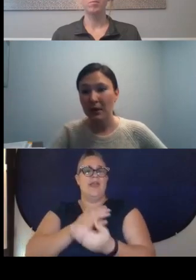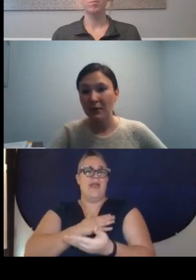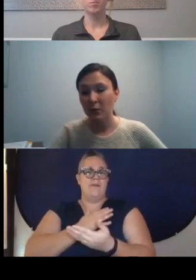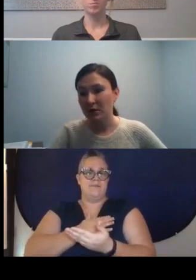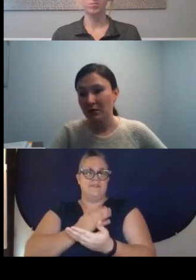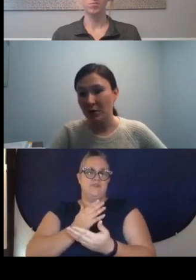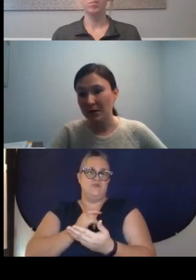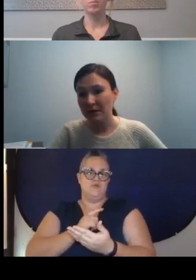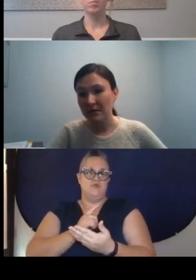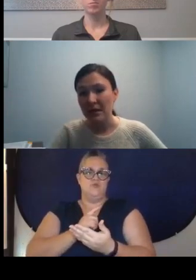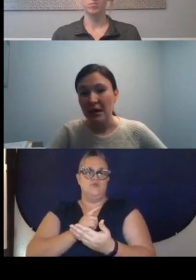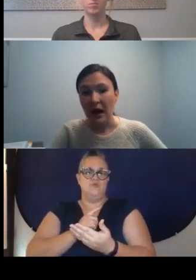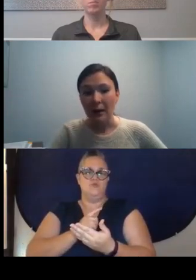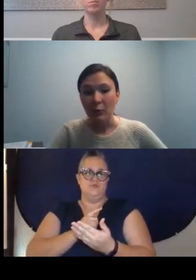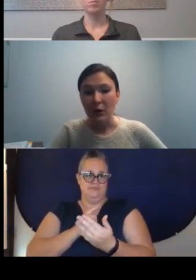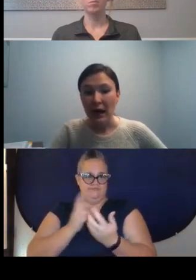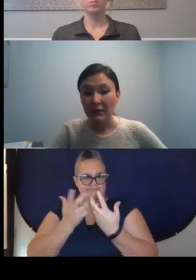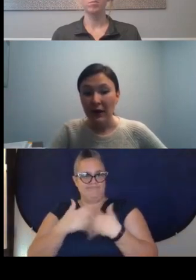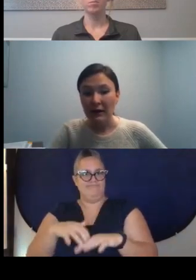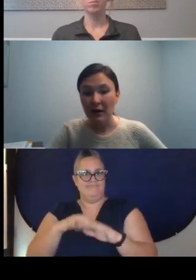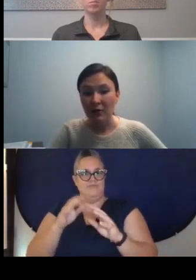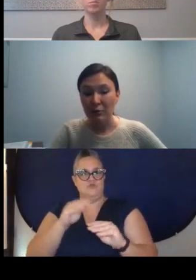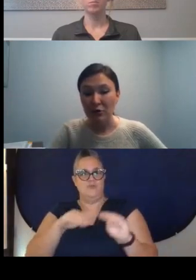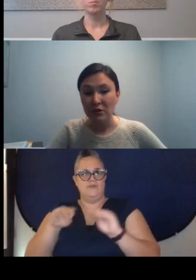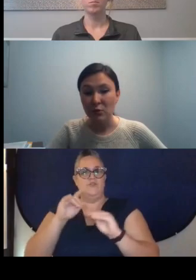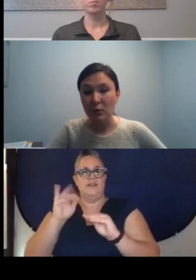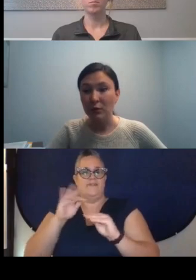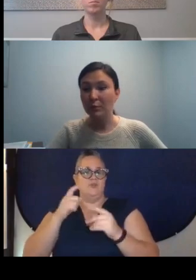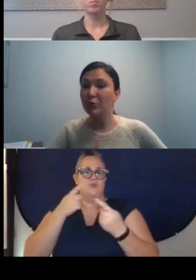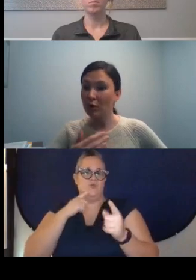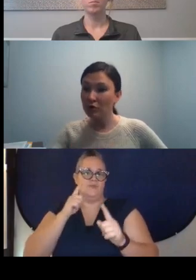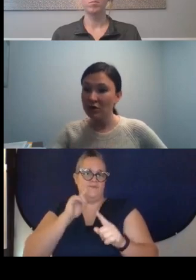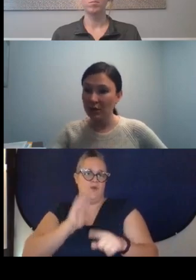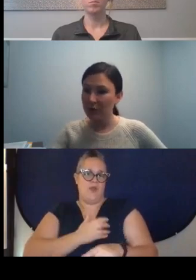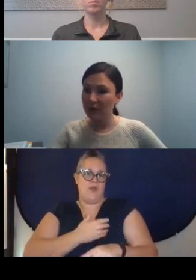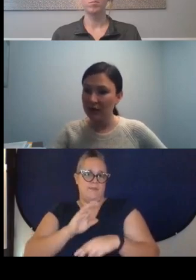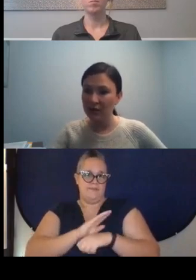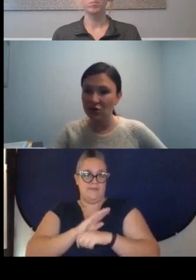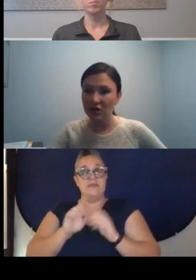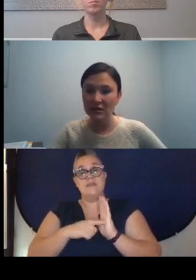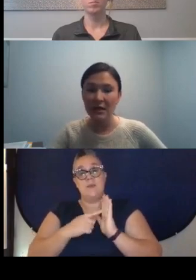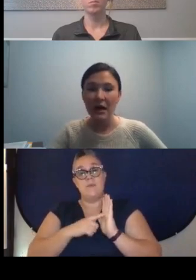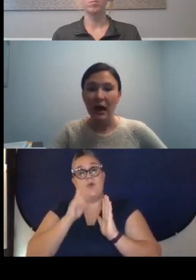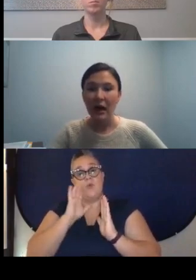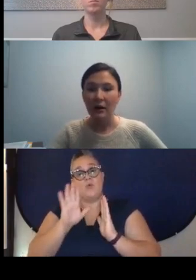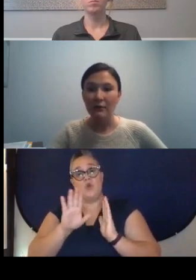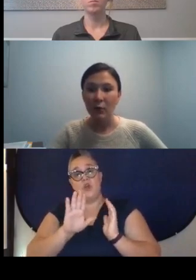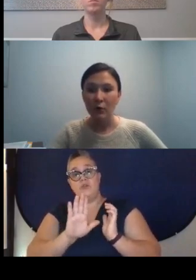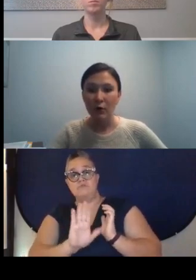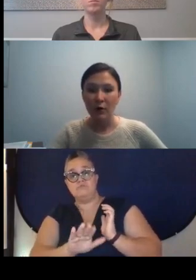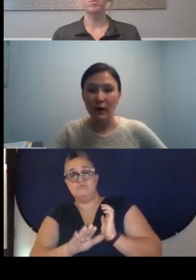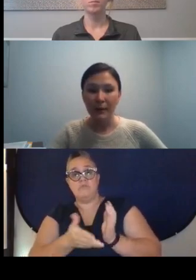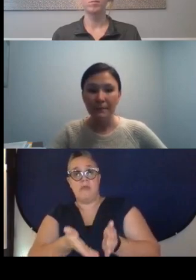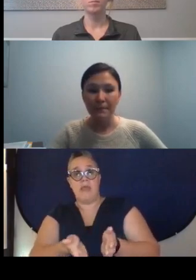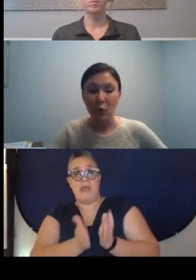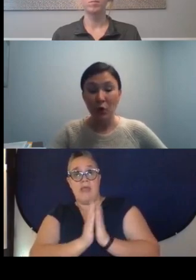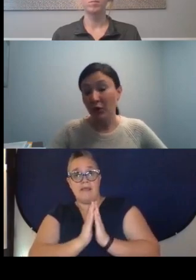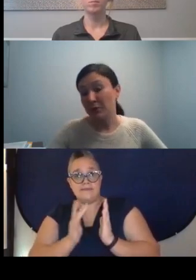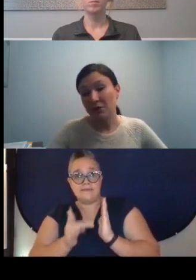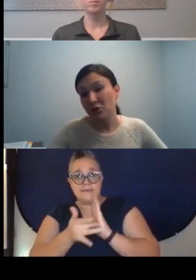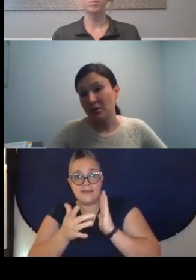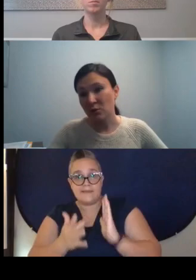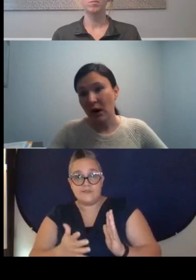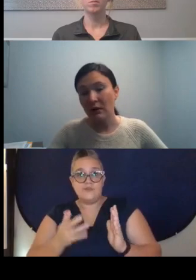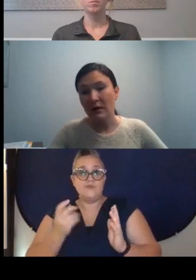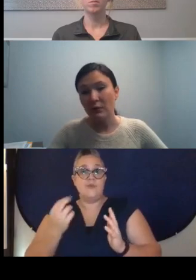around if it works for a business. We have had other opportunities where we would approach typically technicians or